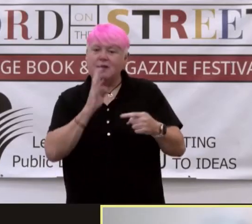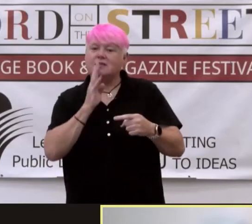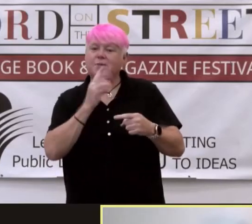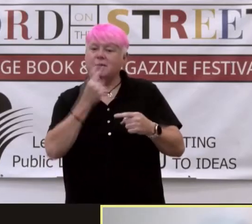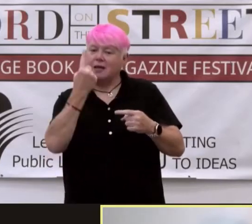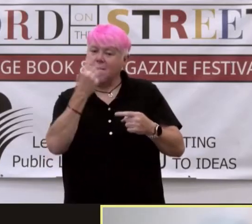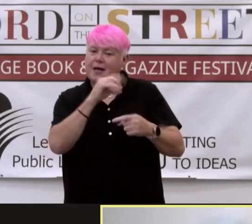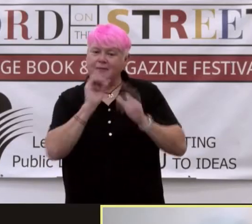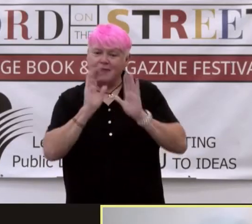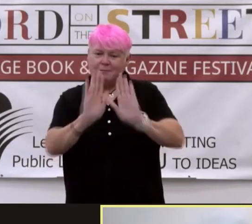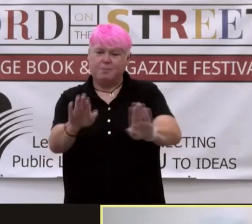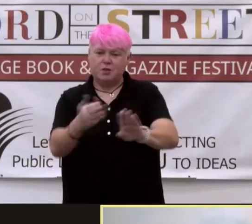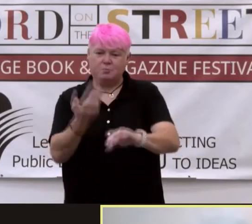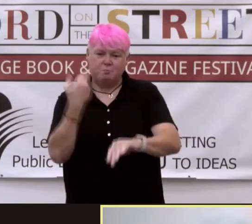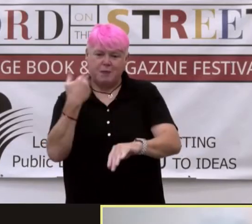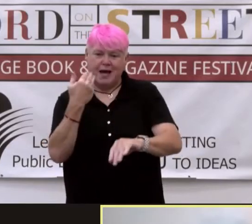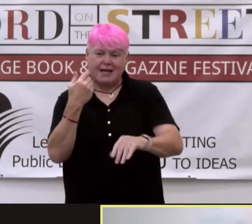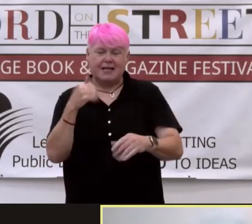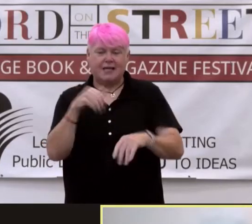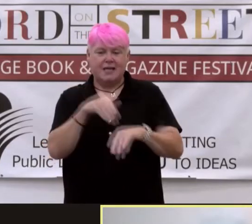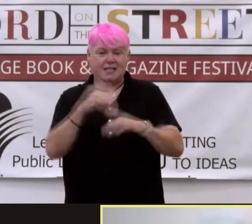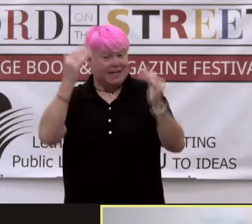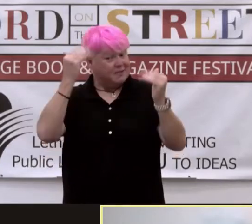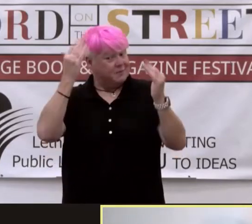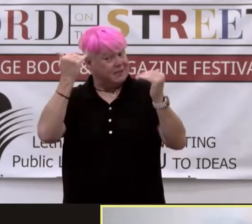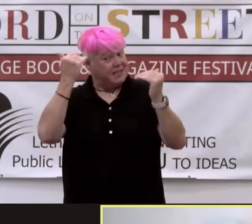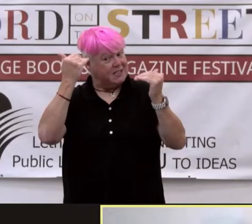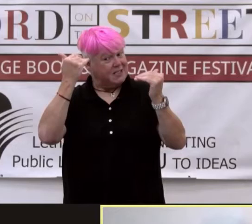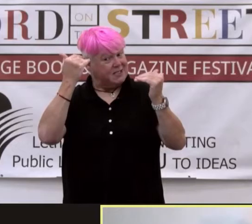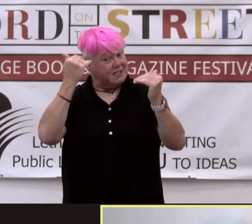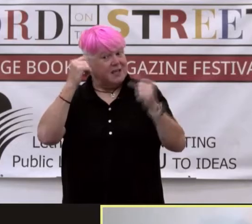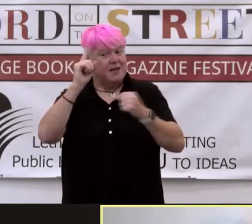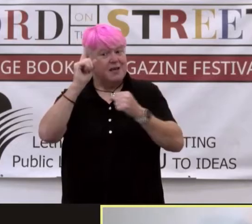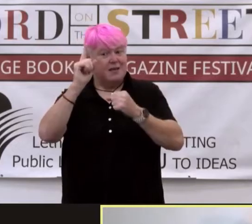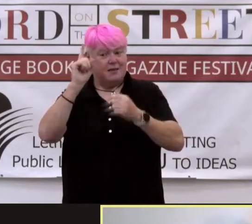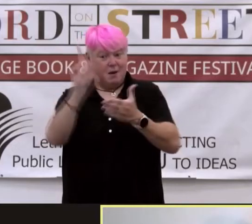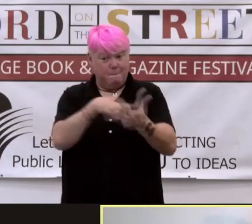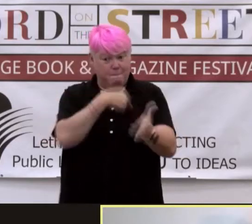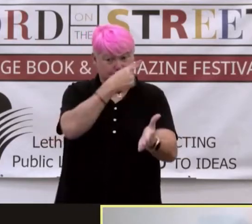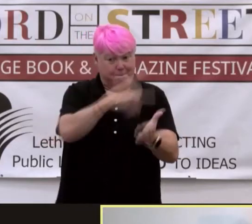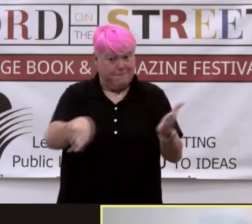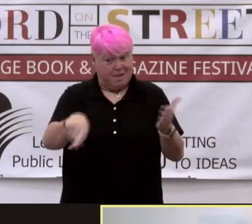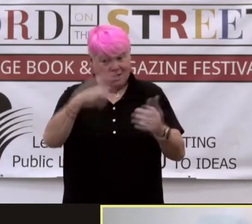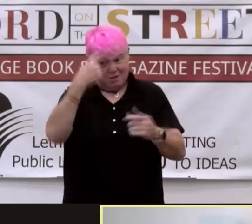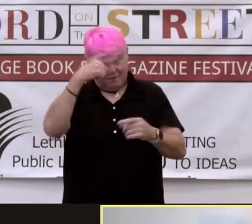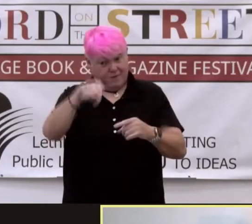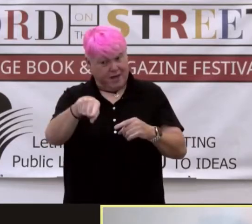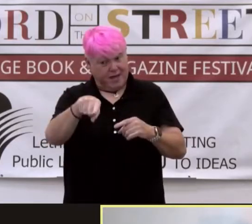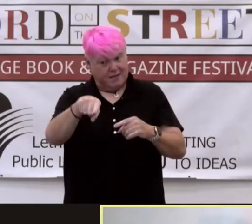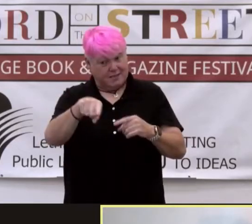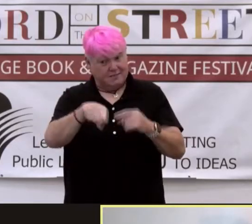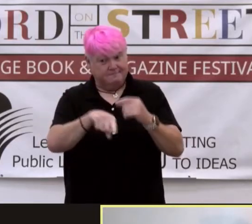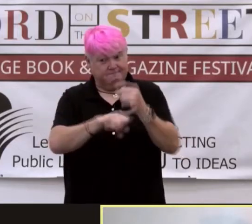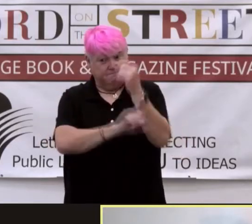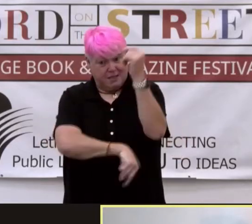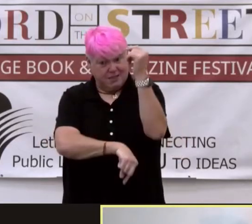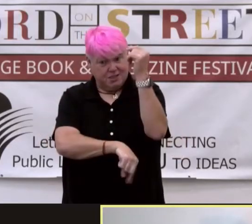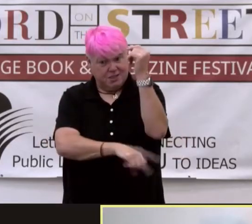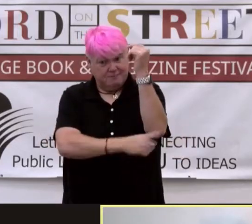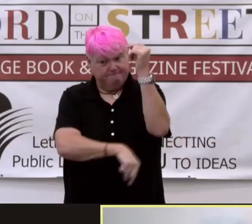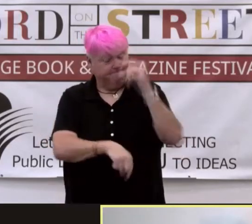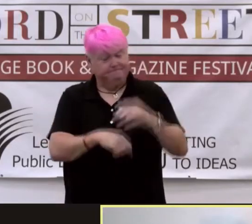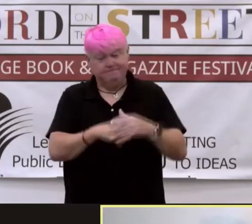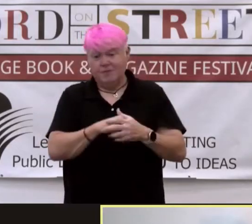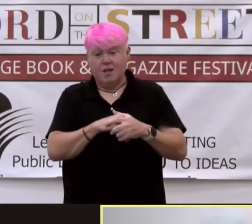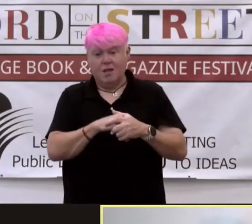back against these expectations, they're punished for it. Like we see that over and over in the media and in real life.